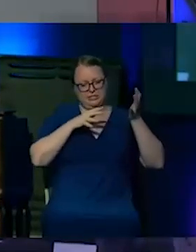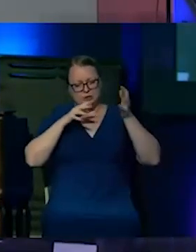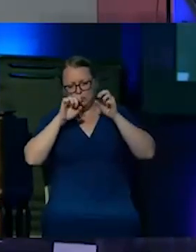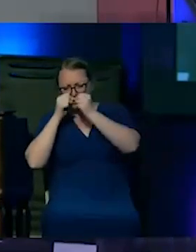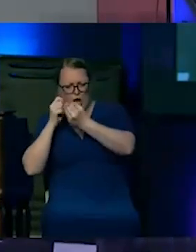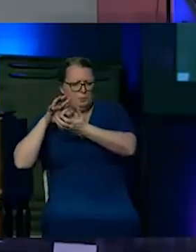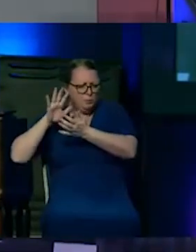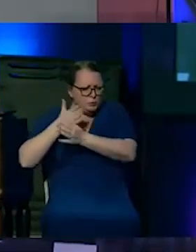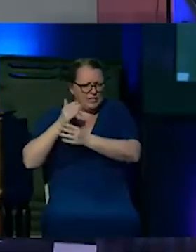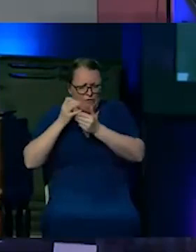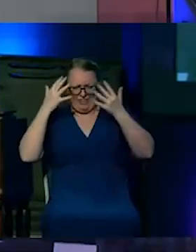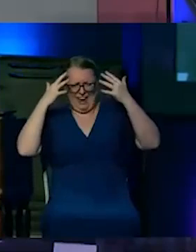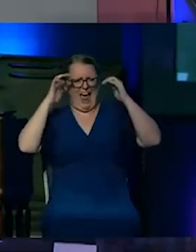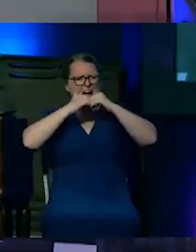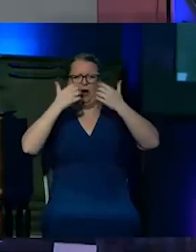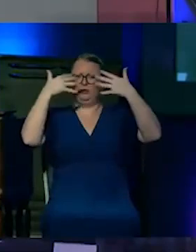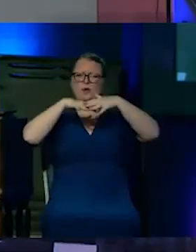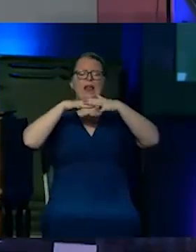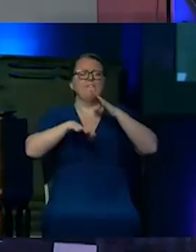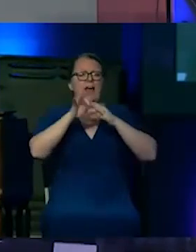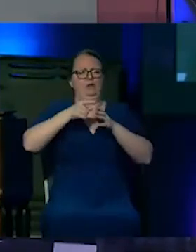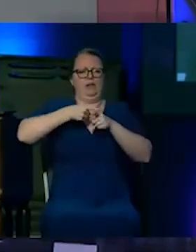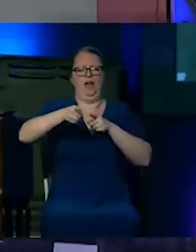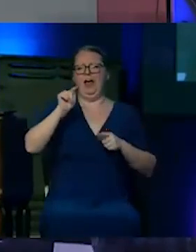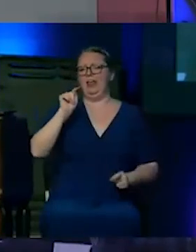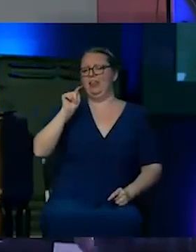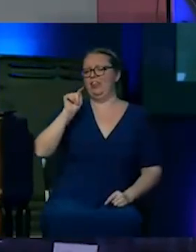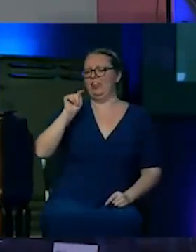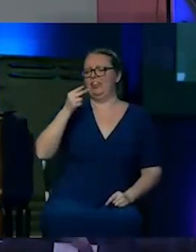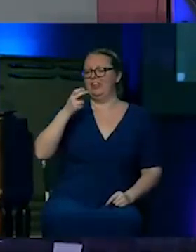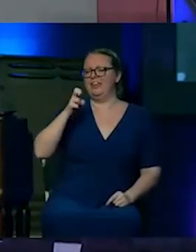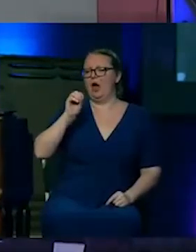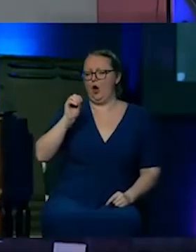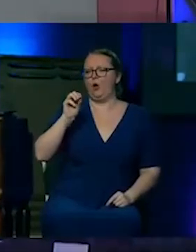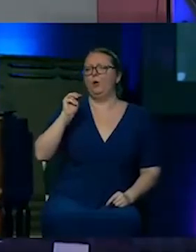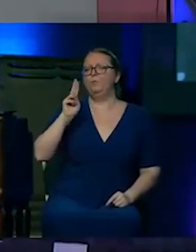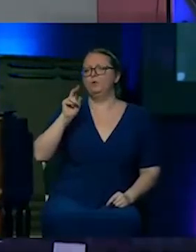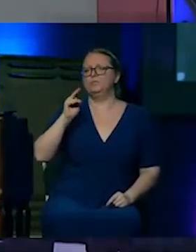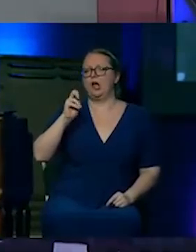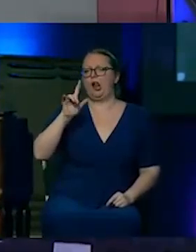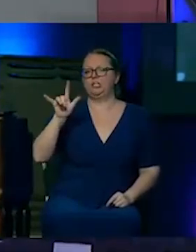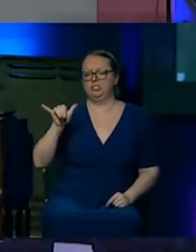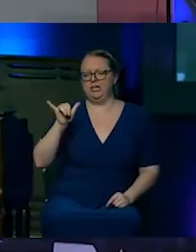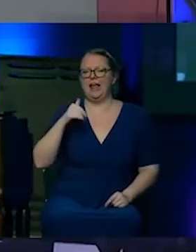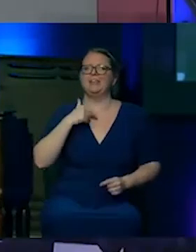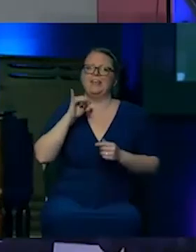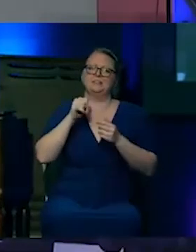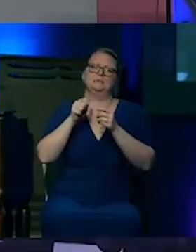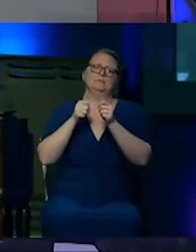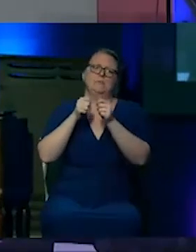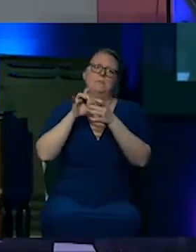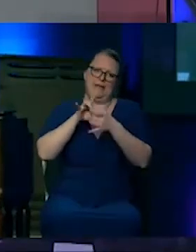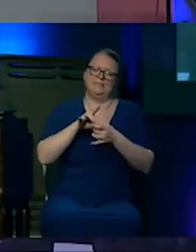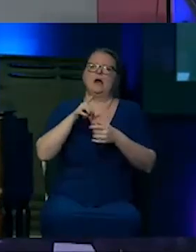stuff. I found a discipline called theomusicology. It's rooted in the tradition of Black studies and it's